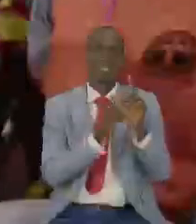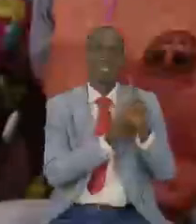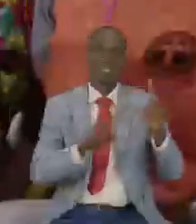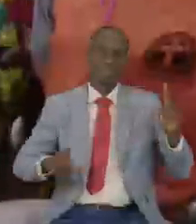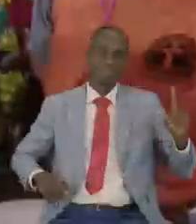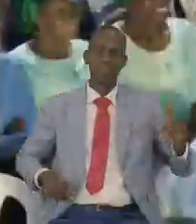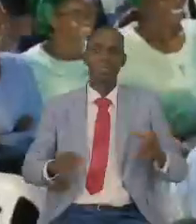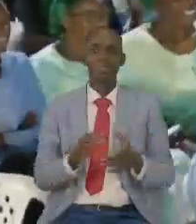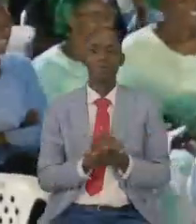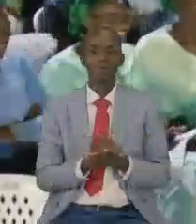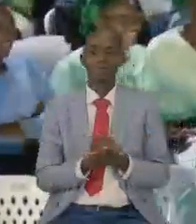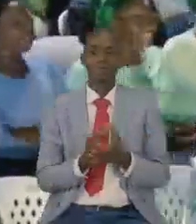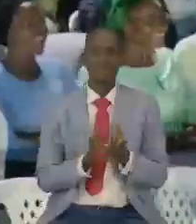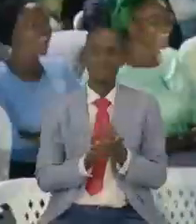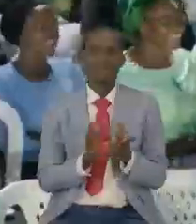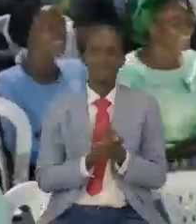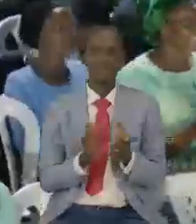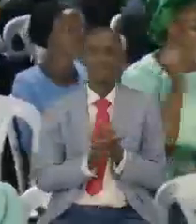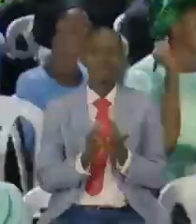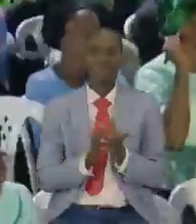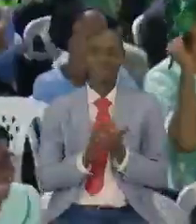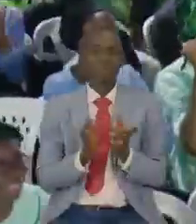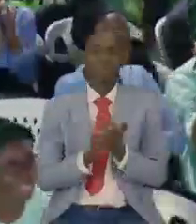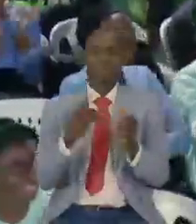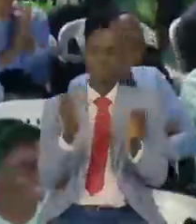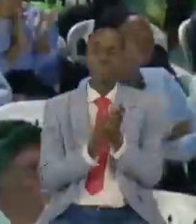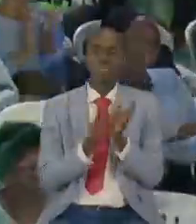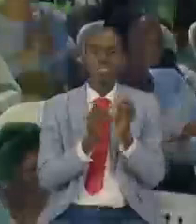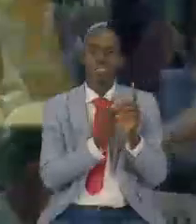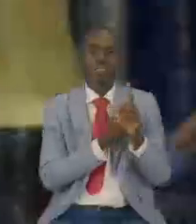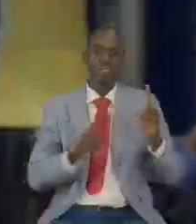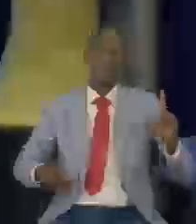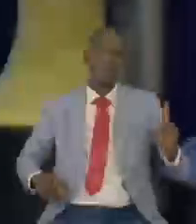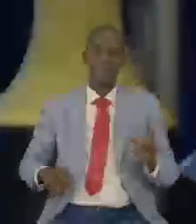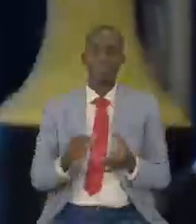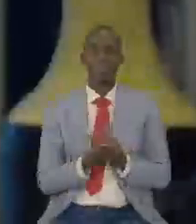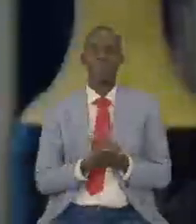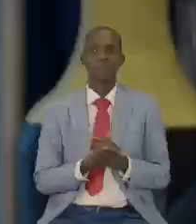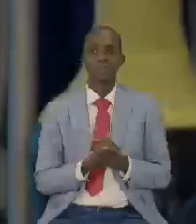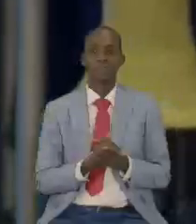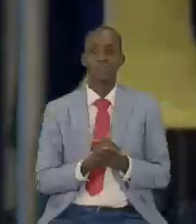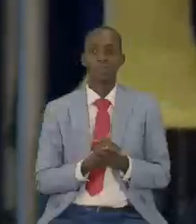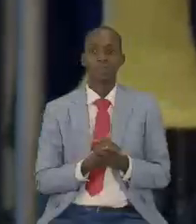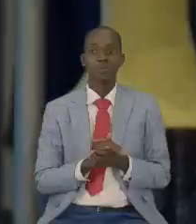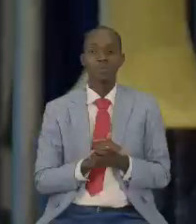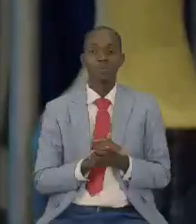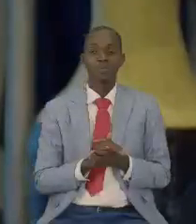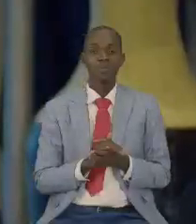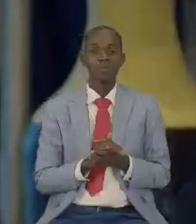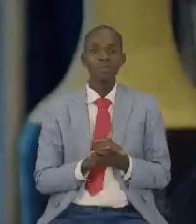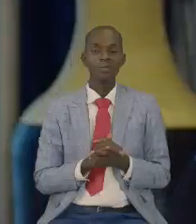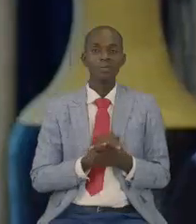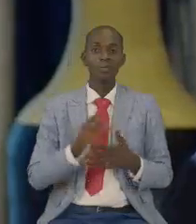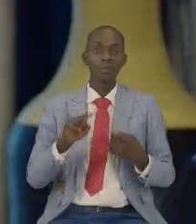Praise the Lord. When the Lamb of God, Christ, our